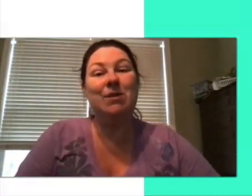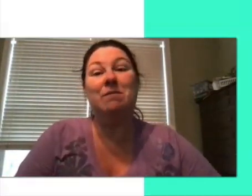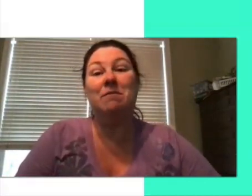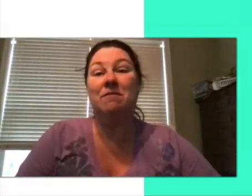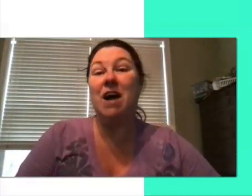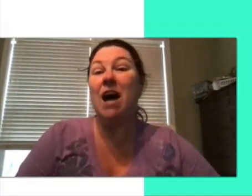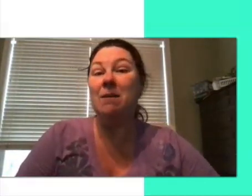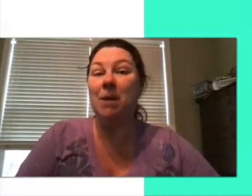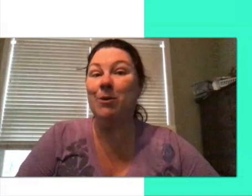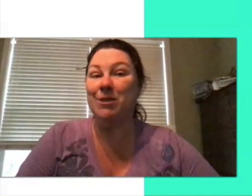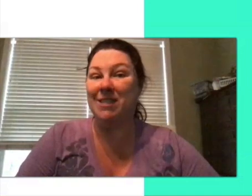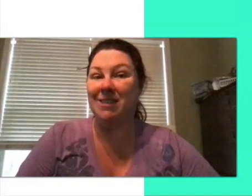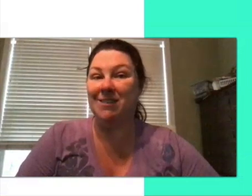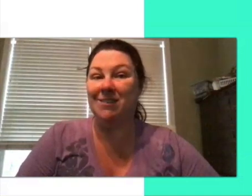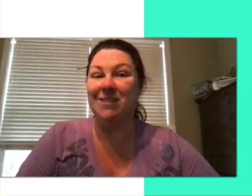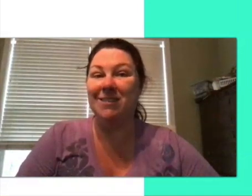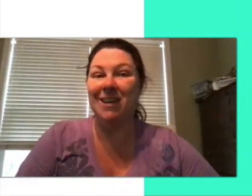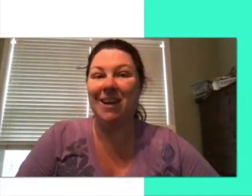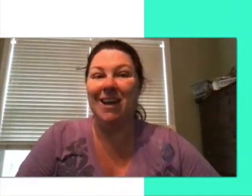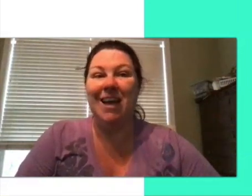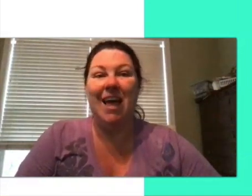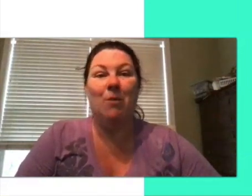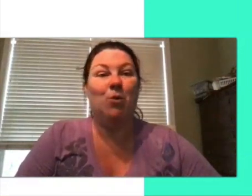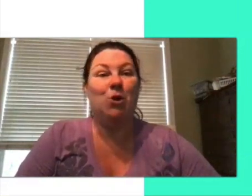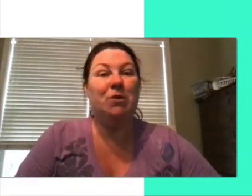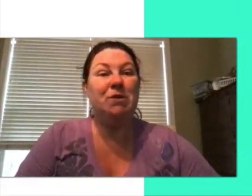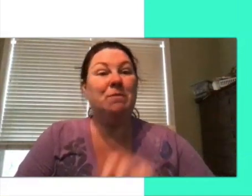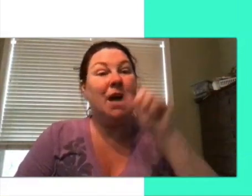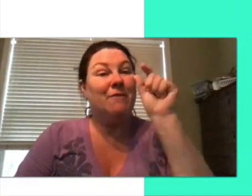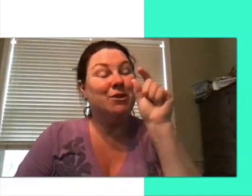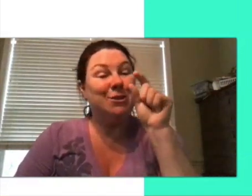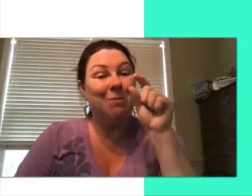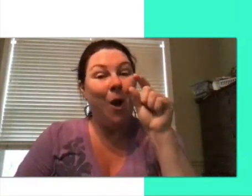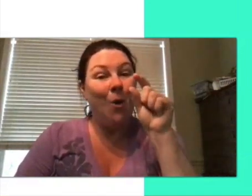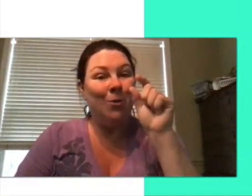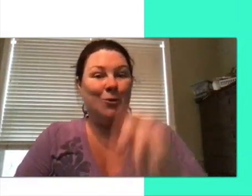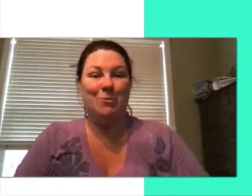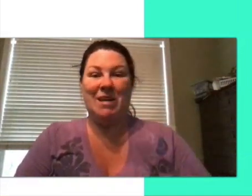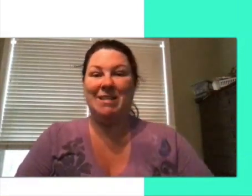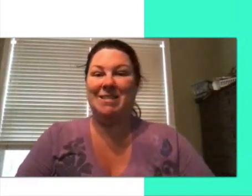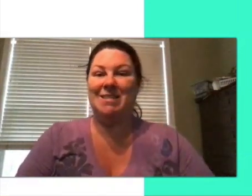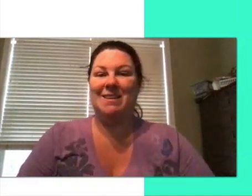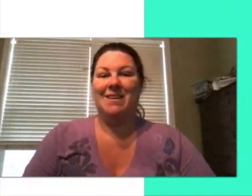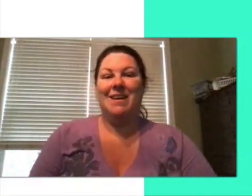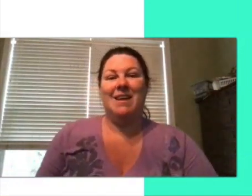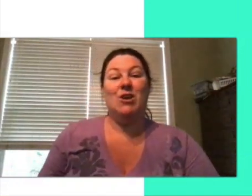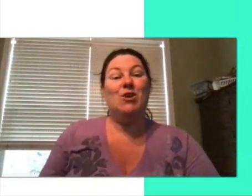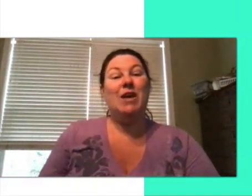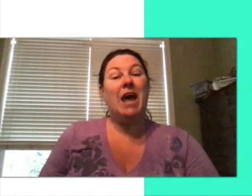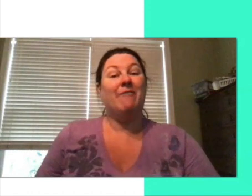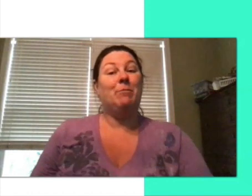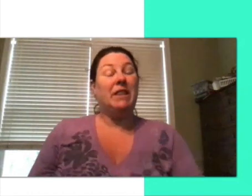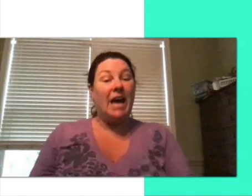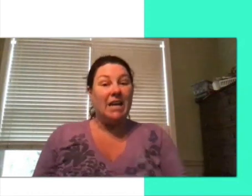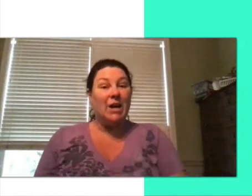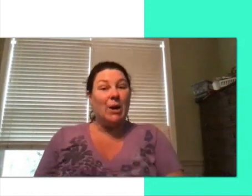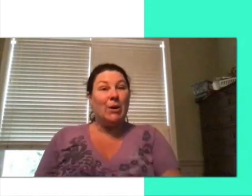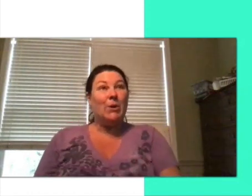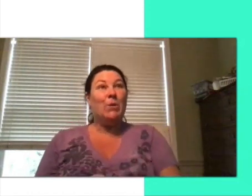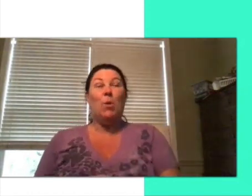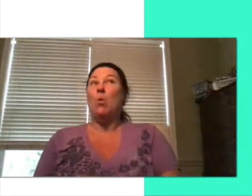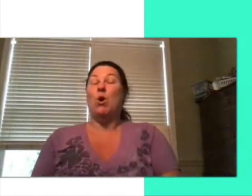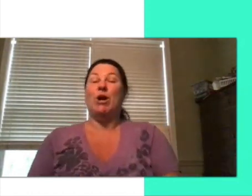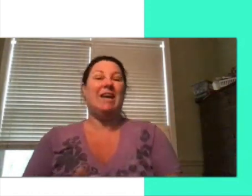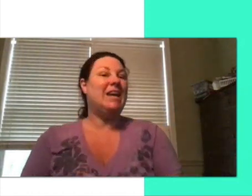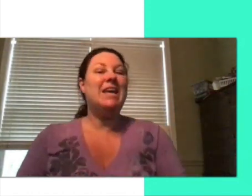Let's do some fine motor skills and we'll use them for small movements. Now you can have